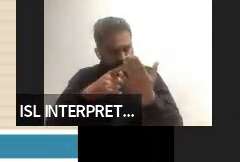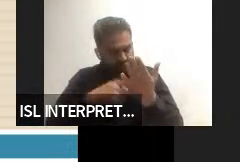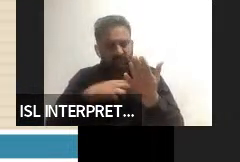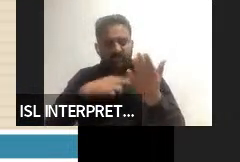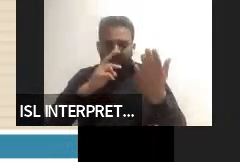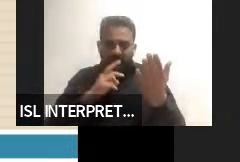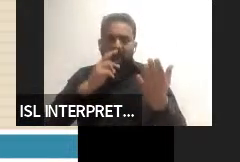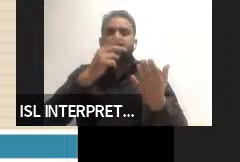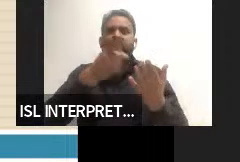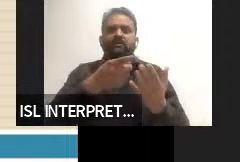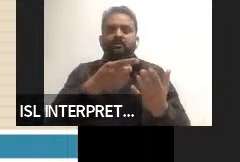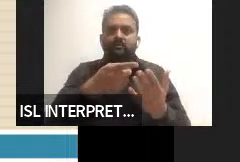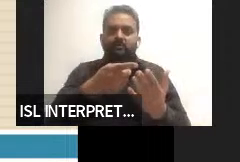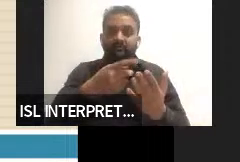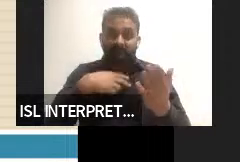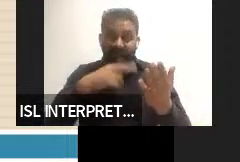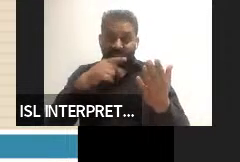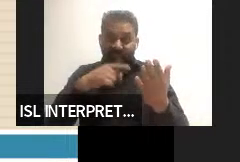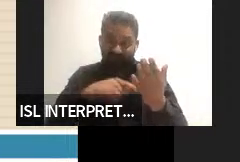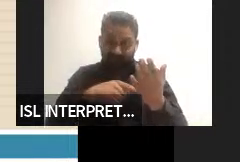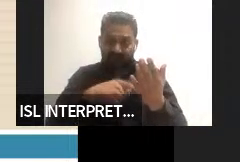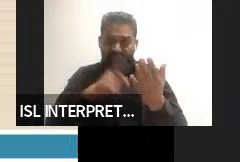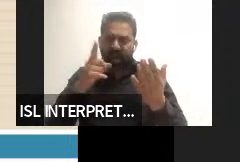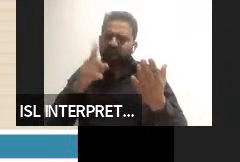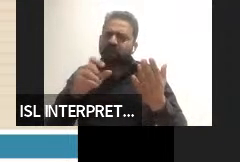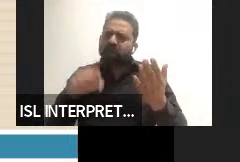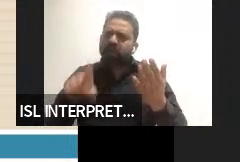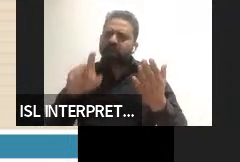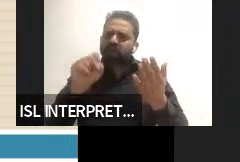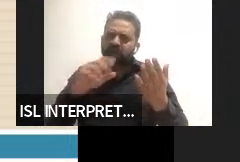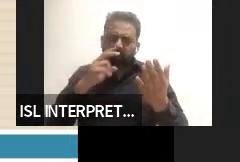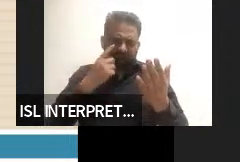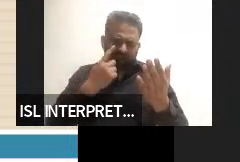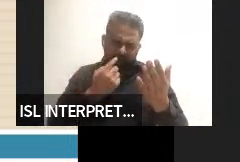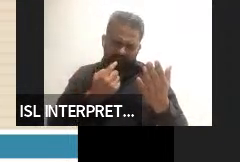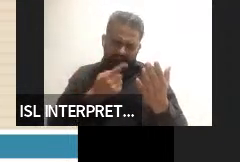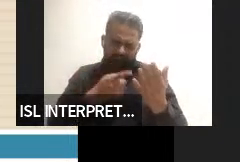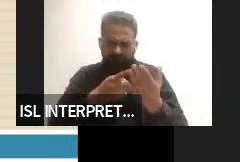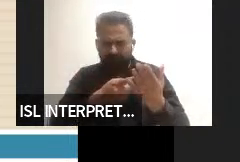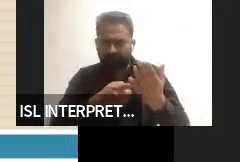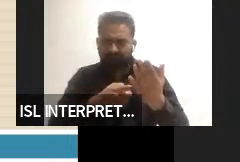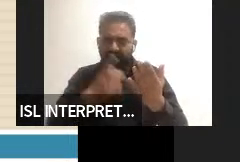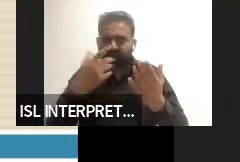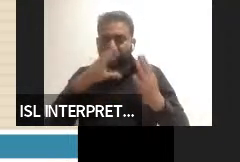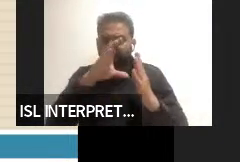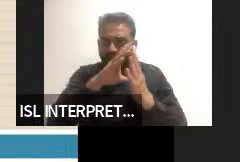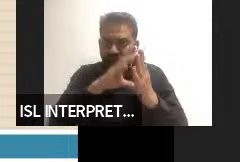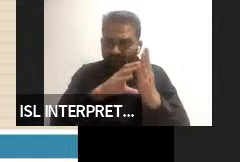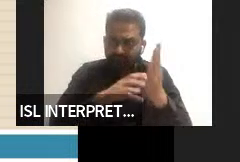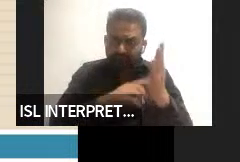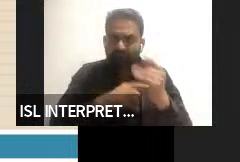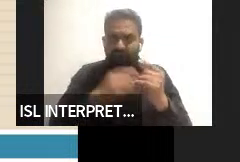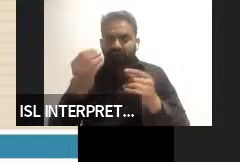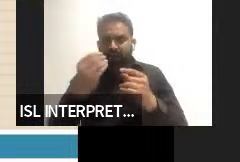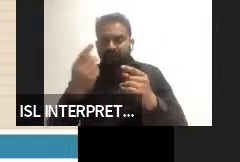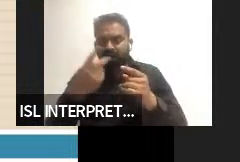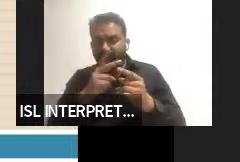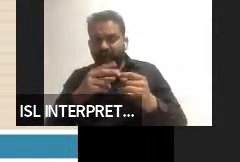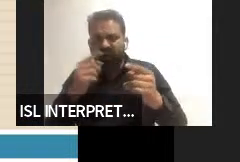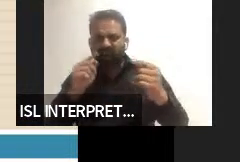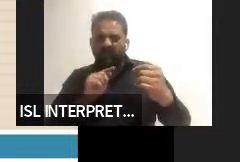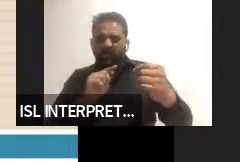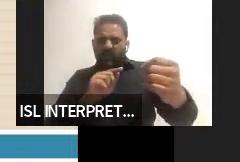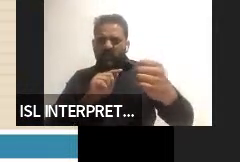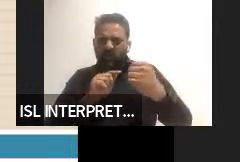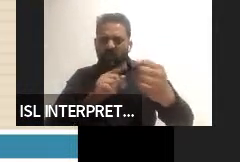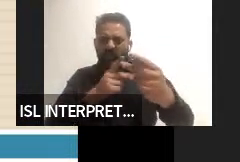At that time, you can check, you can choose some of the code paragraphs, some of the parts, some of the arguments from the